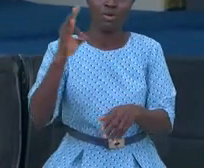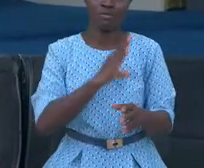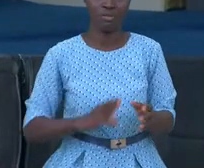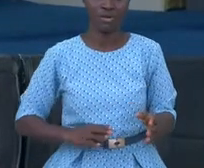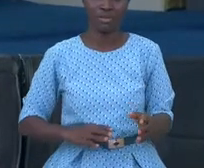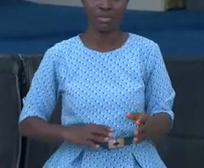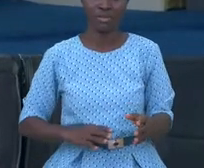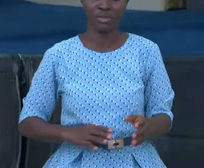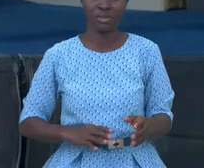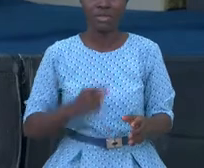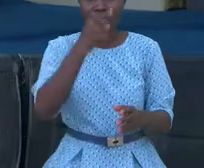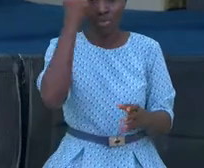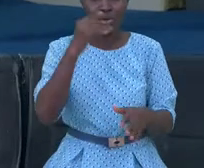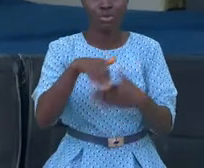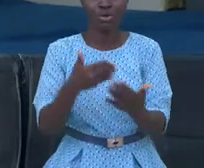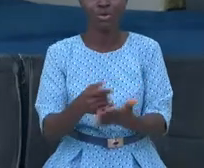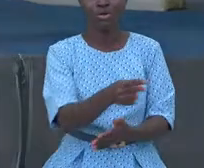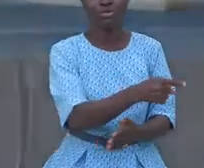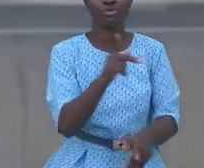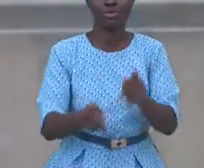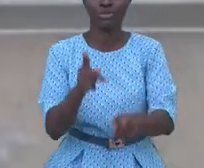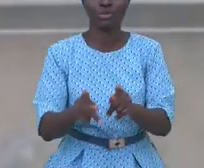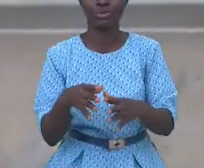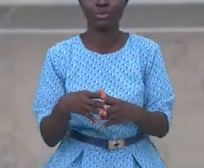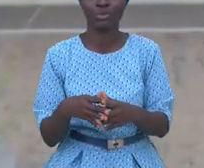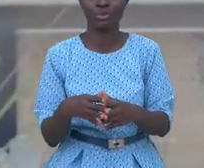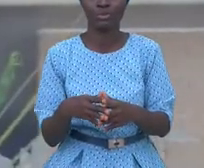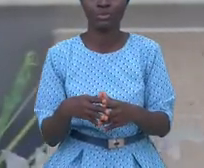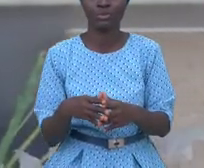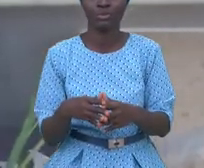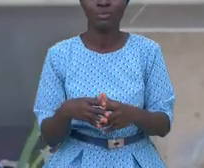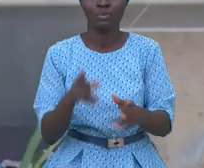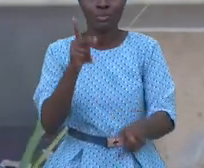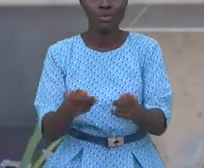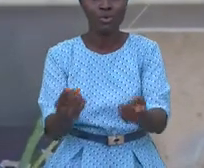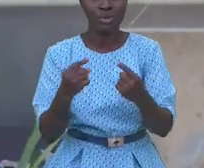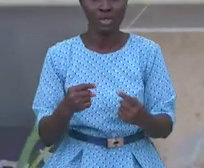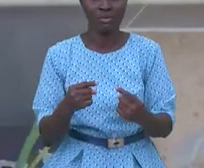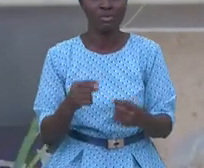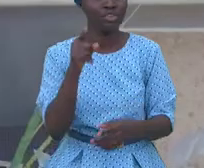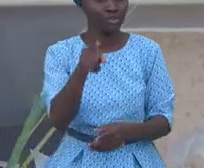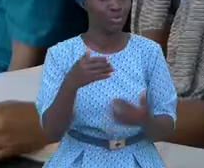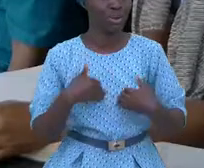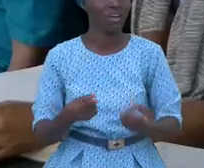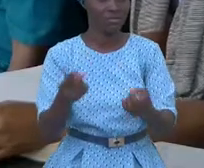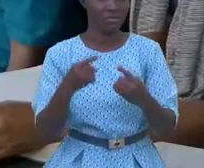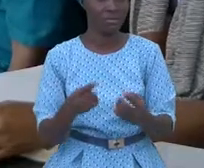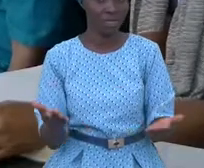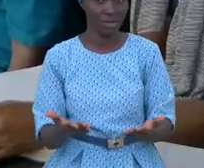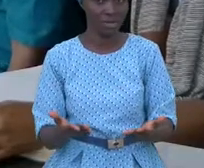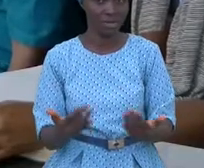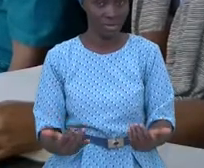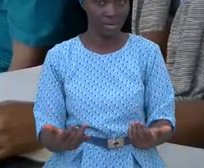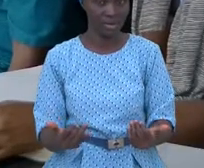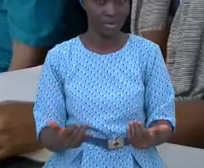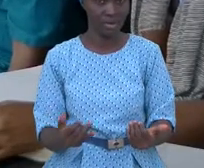Because all those people, they came. You have come already.